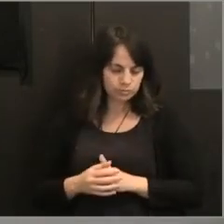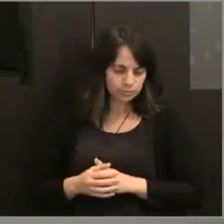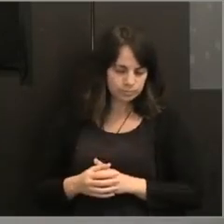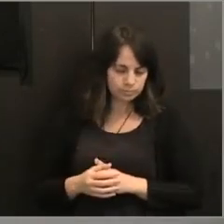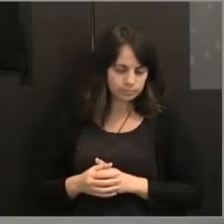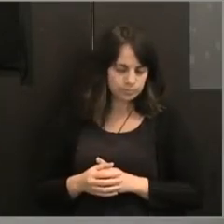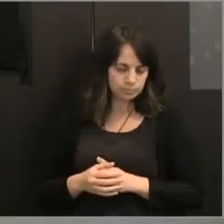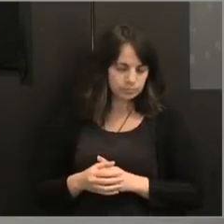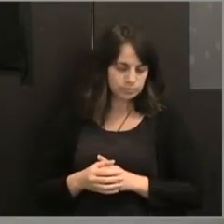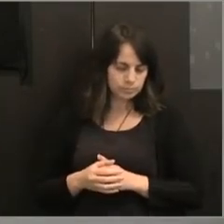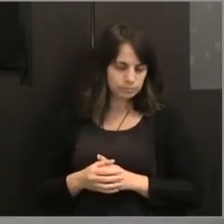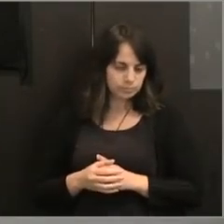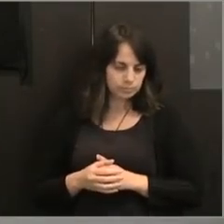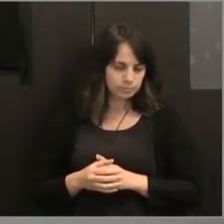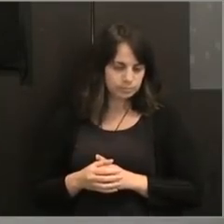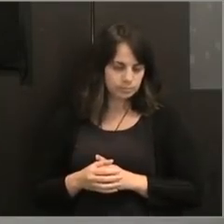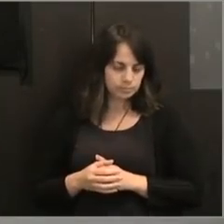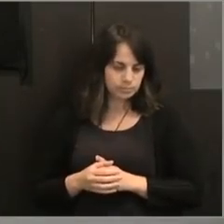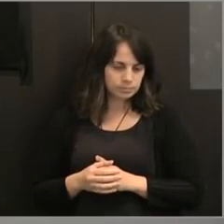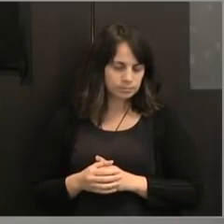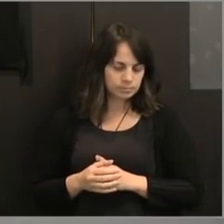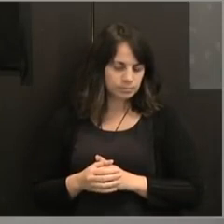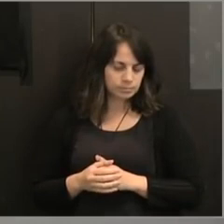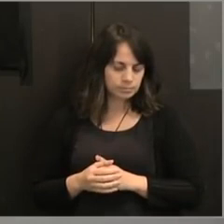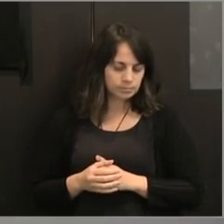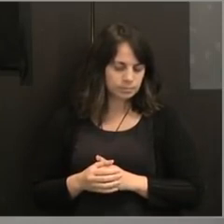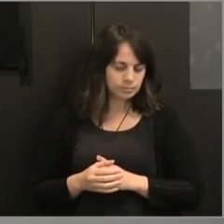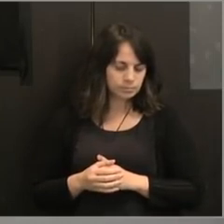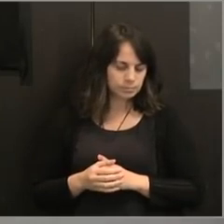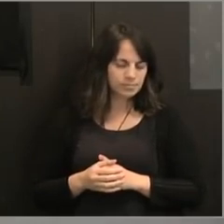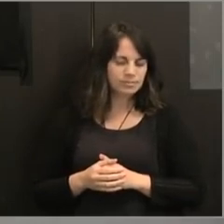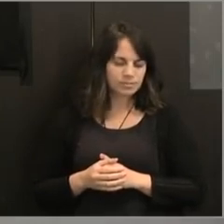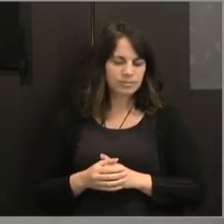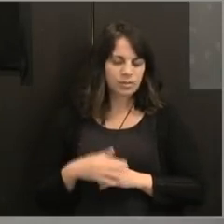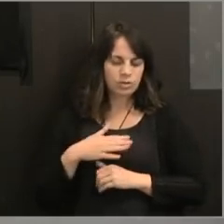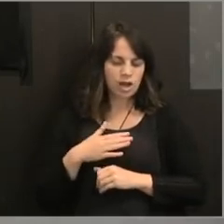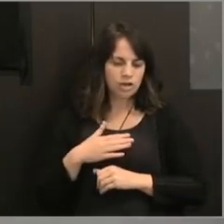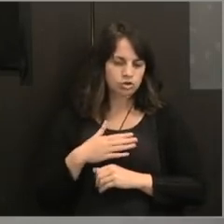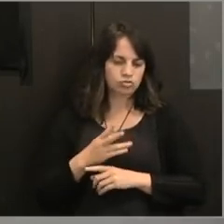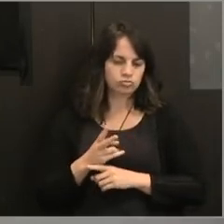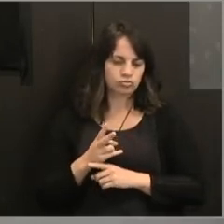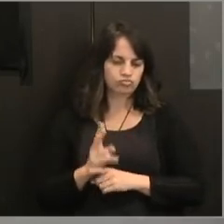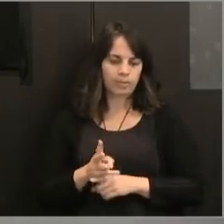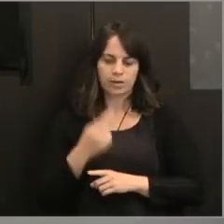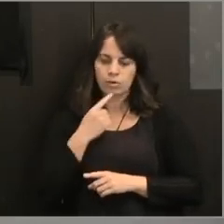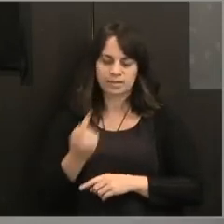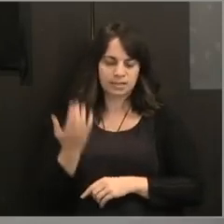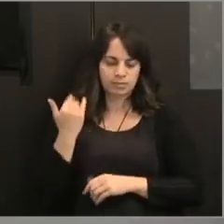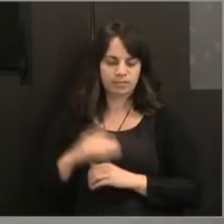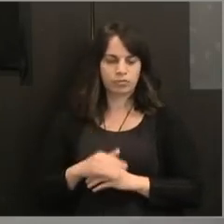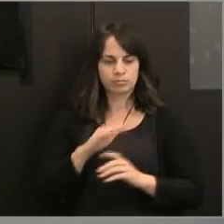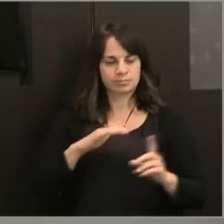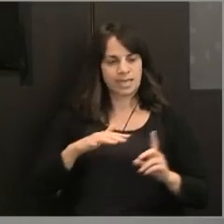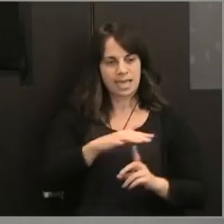If I could just preface my response by repeating a point I made in the brief, that